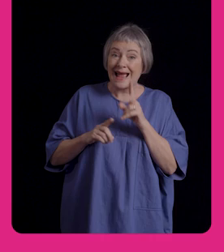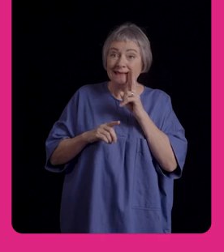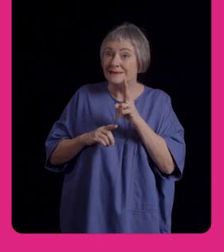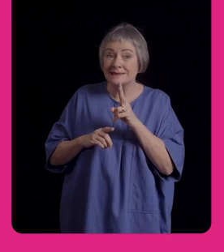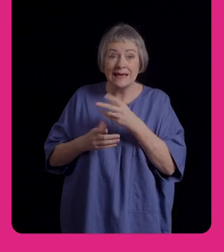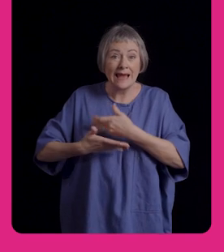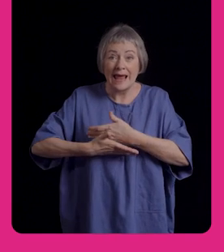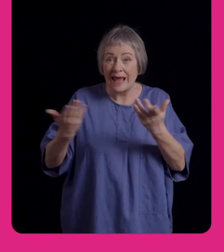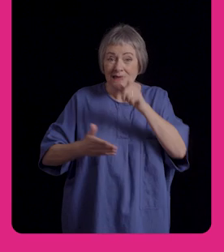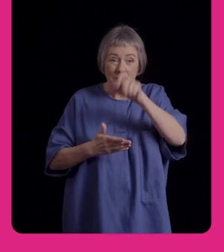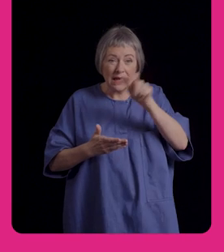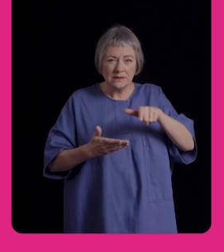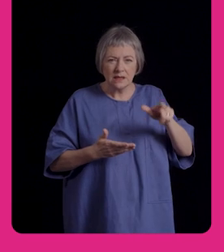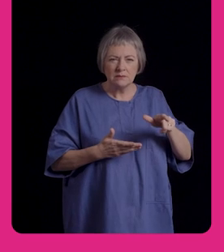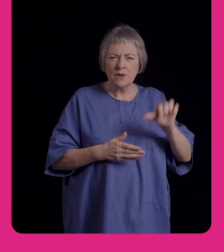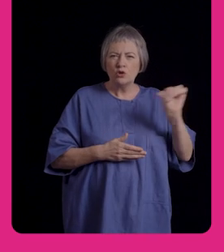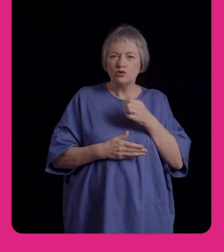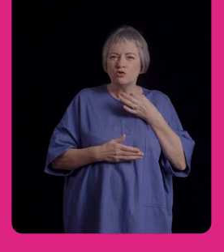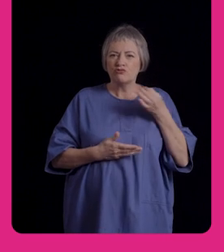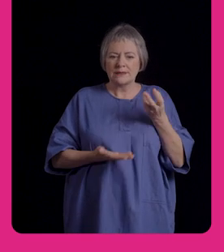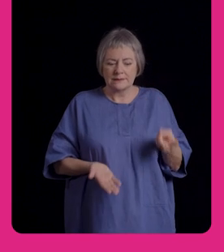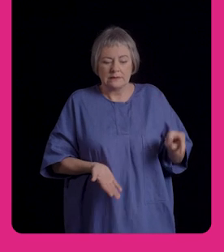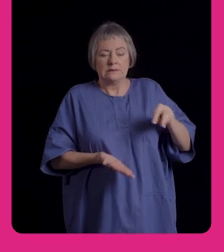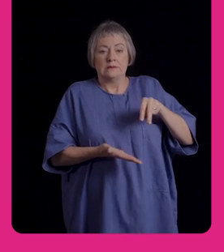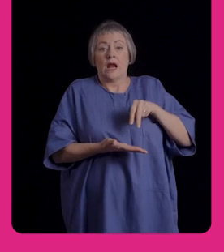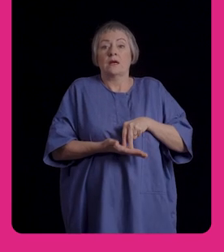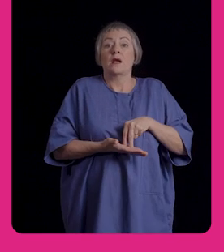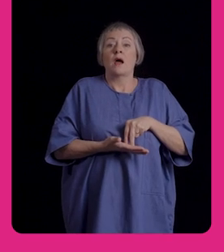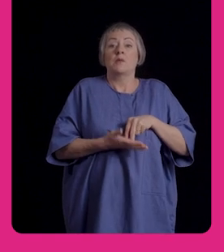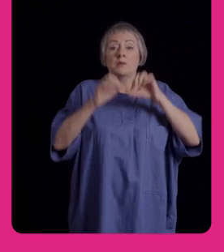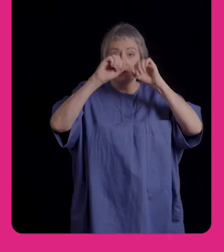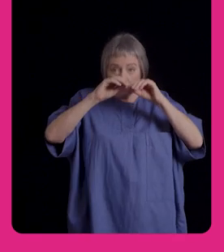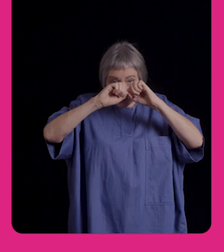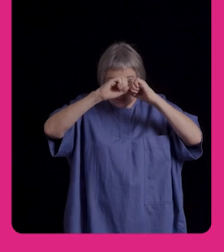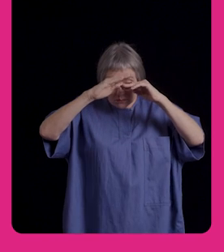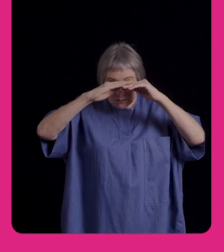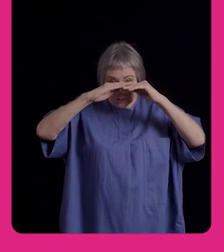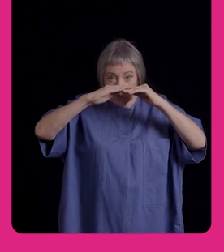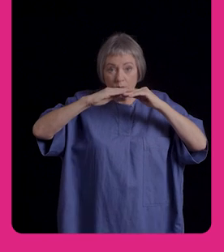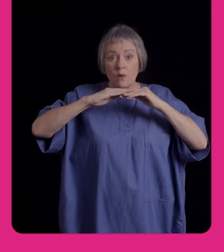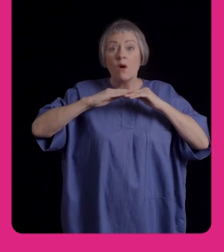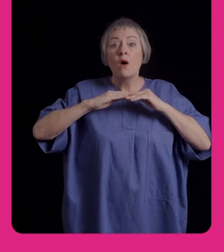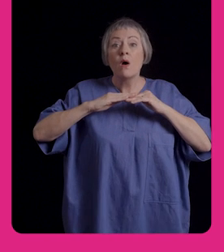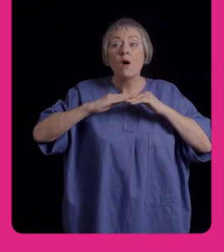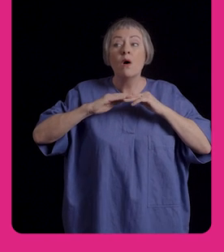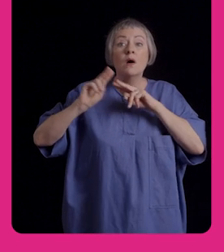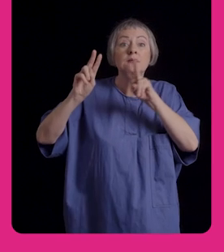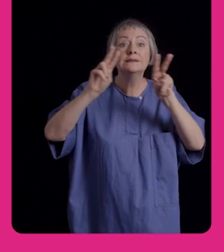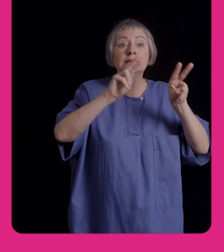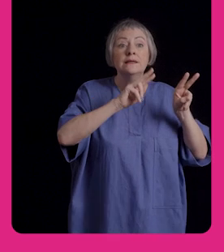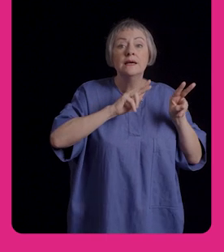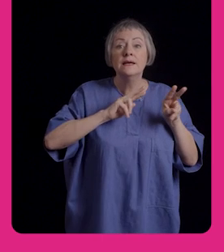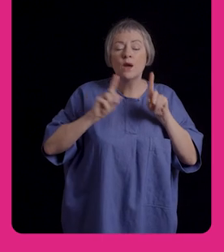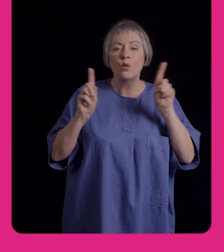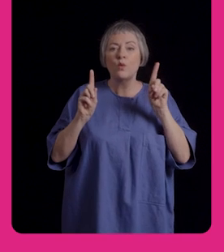see anybody or hear anybody, I should risk standing up in the barrel and looking over the top and see what I can see. So I